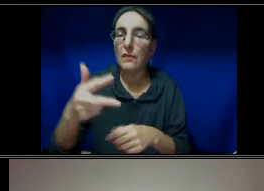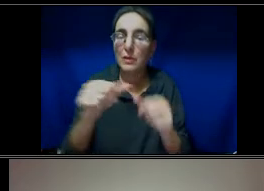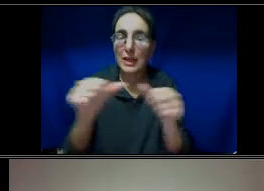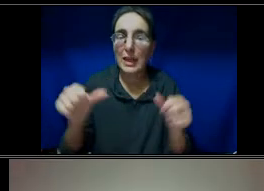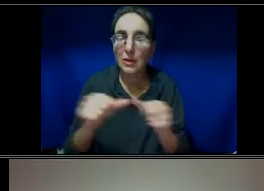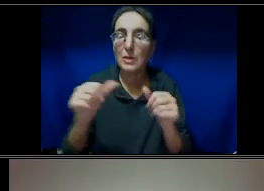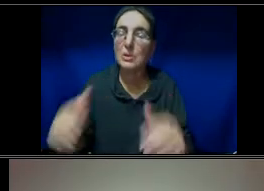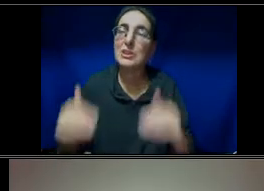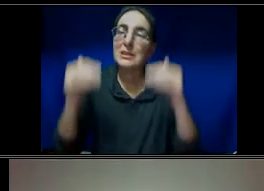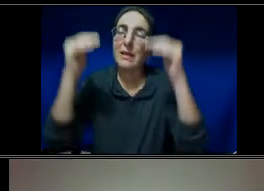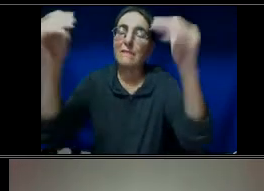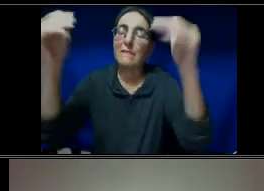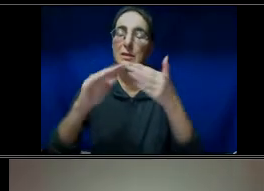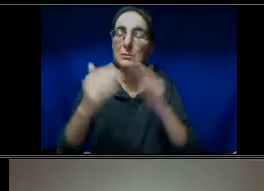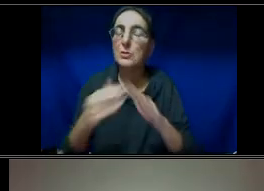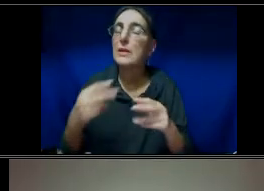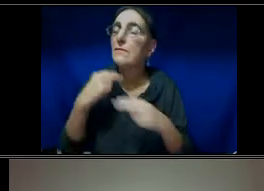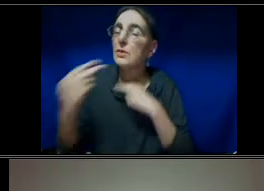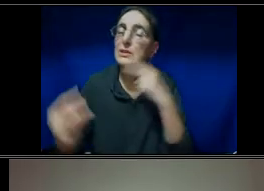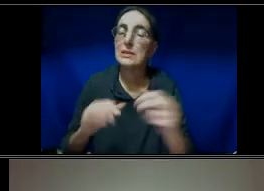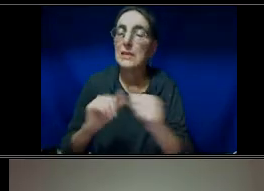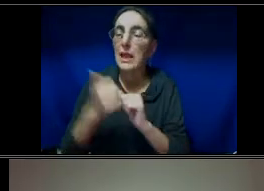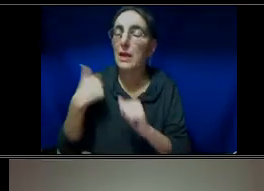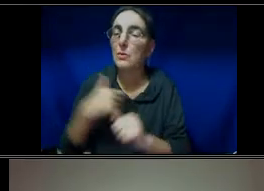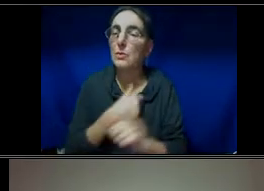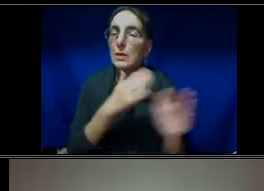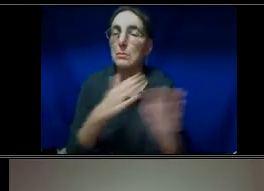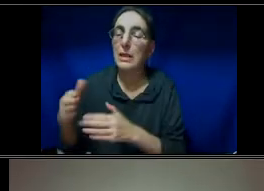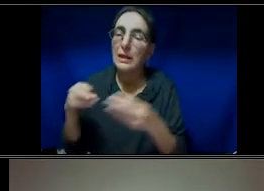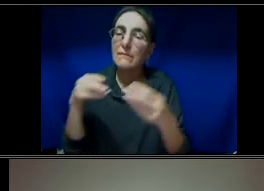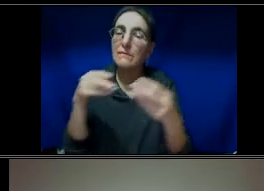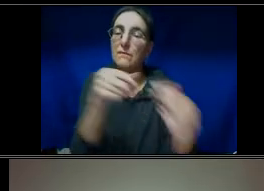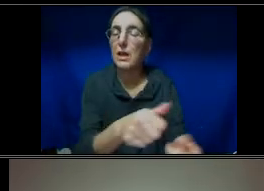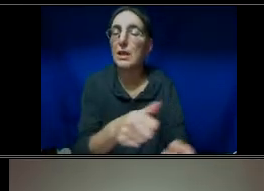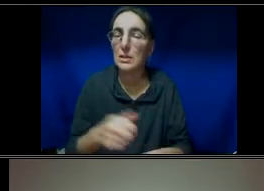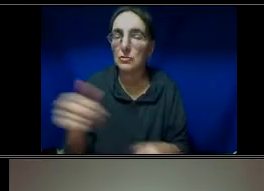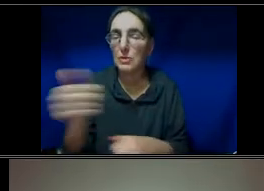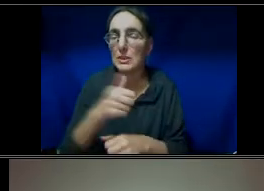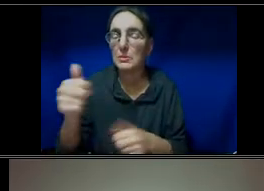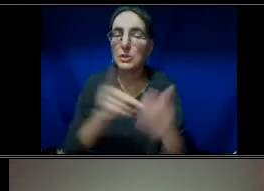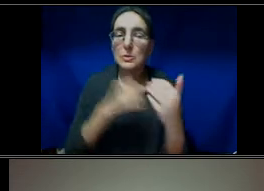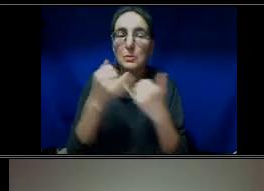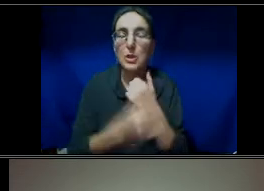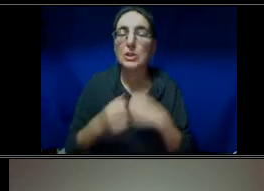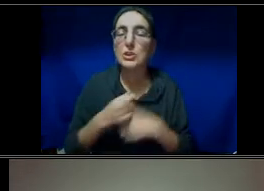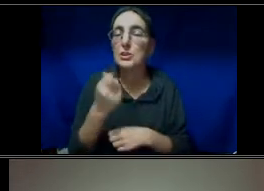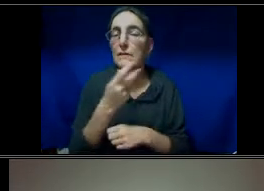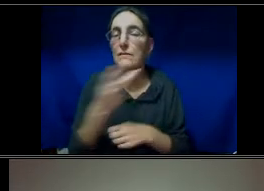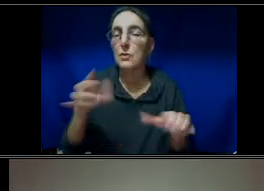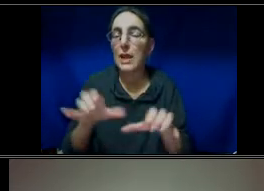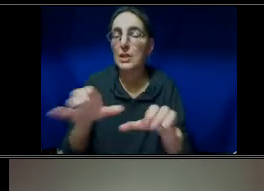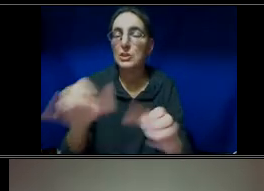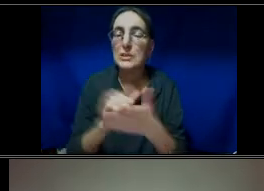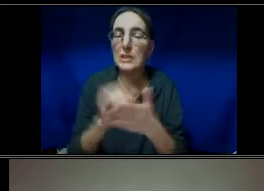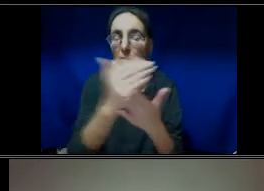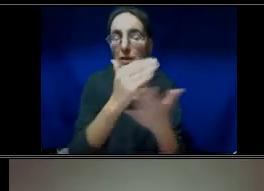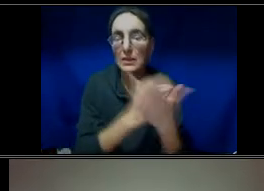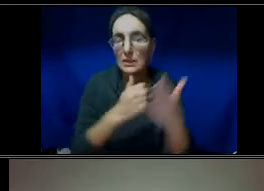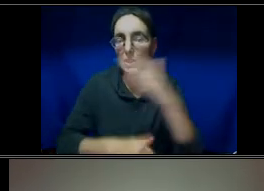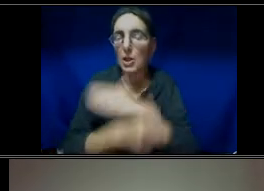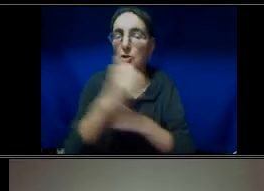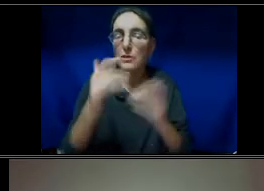voices in how we plan and fund transportation projects. And there are a few actions that are listed under this strategy, but the one